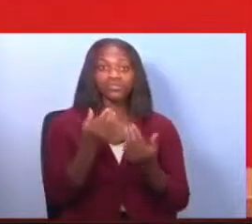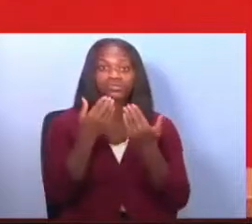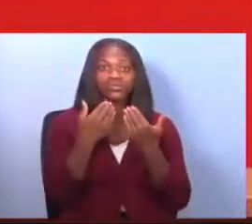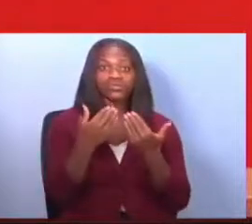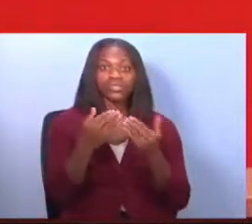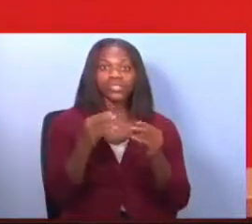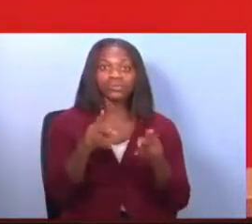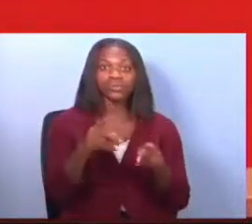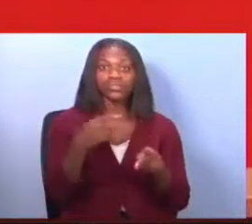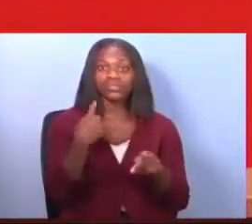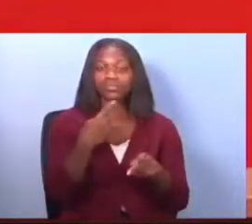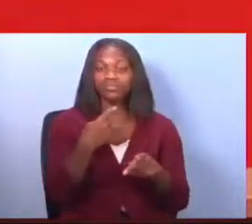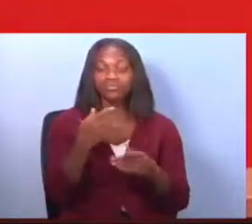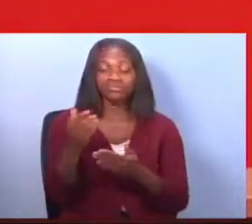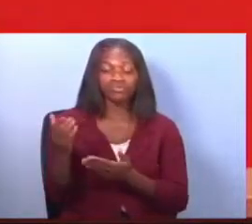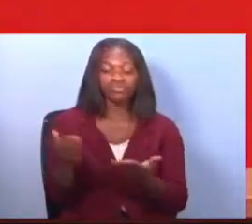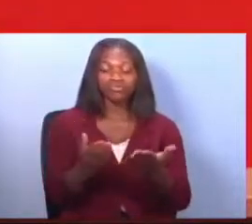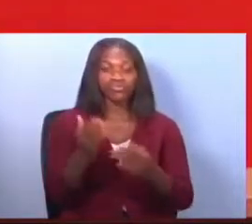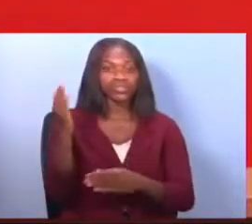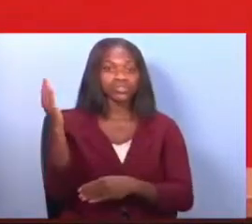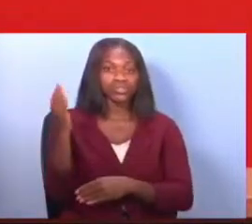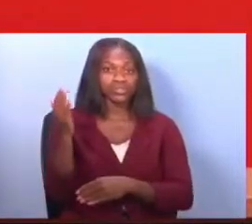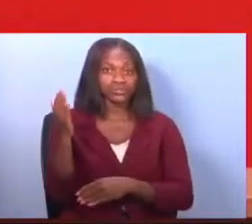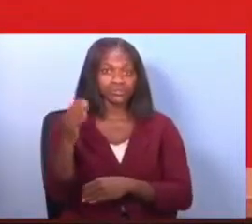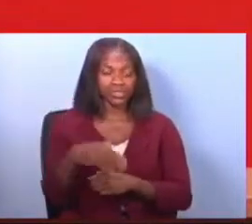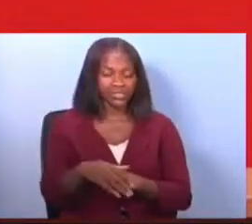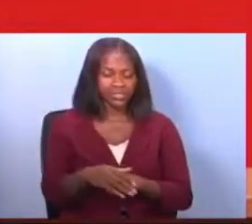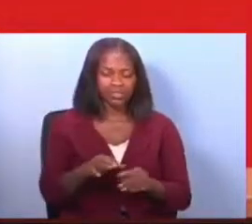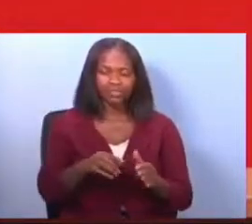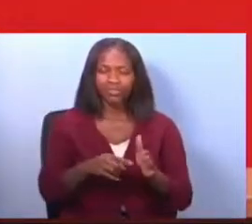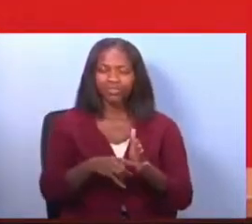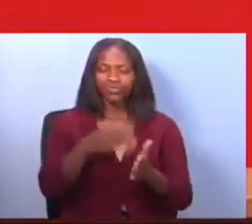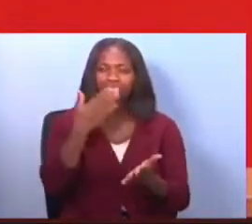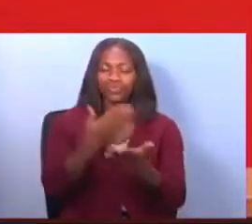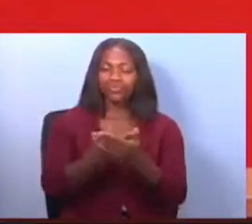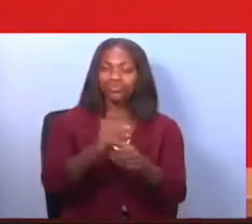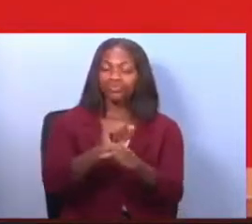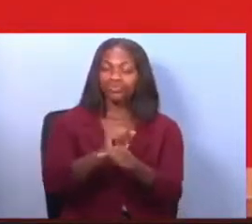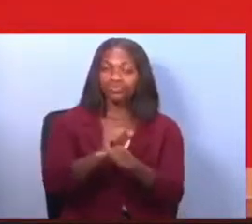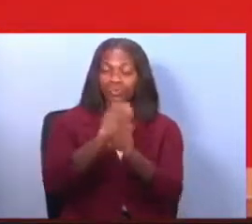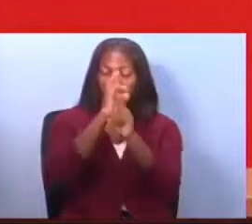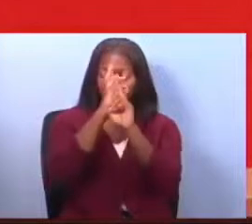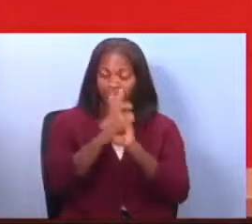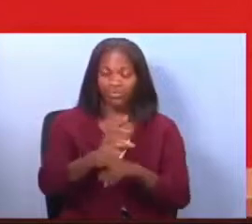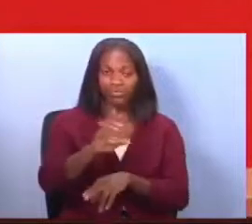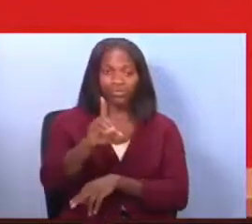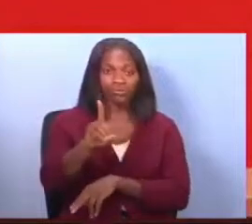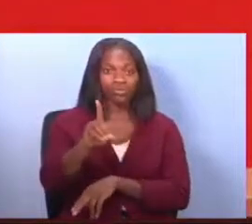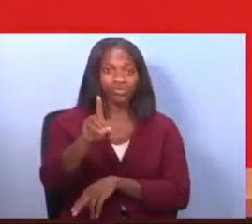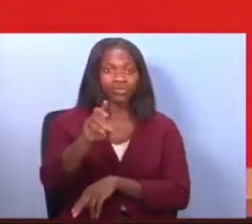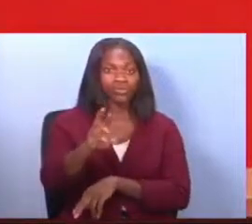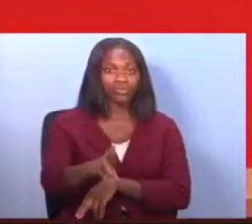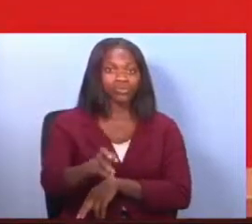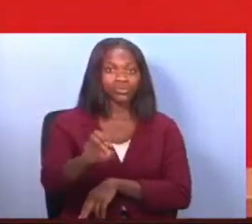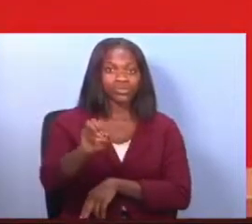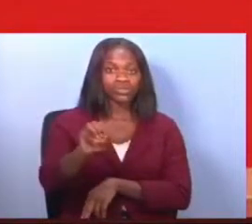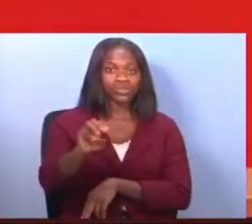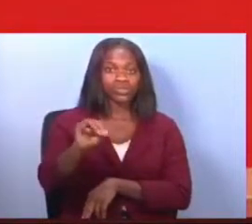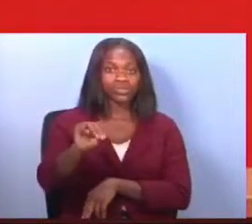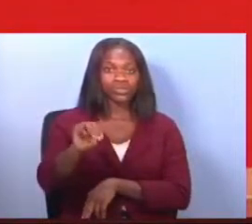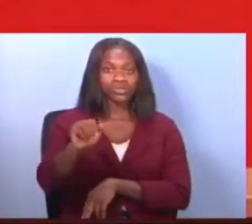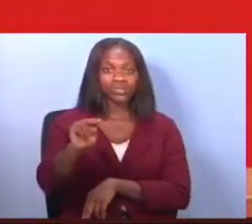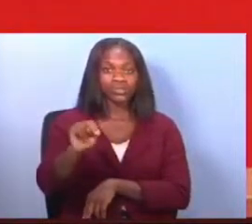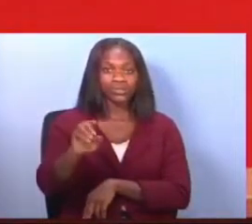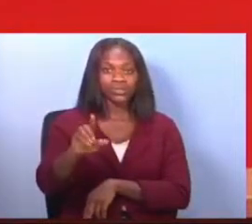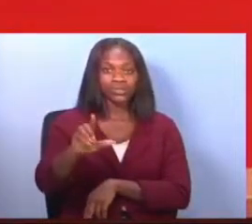maker of the statement highlighting the good work of Honourable Dr. Emmanuel Mafo,